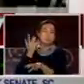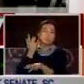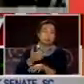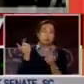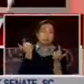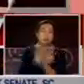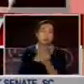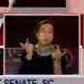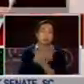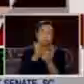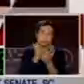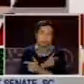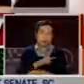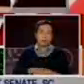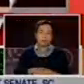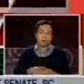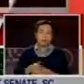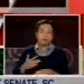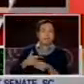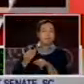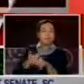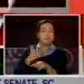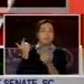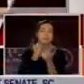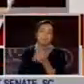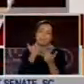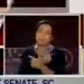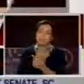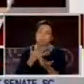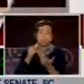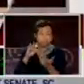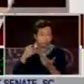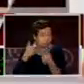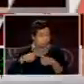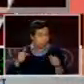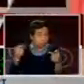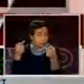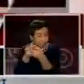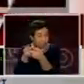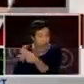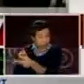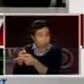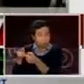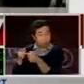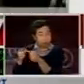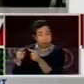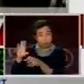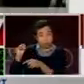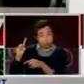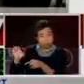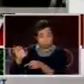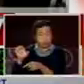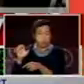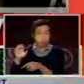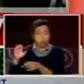ka o nagpapatawa ka. If there is any conflict, it is between the Code of Conduct and Ethical Standards on the